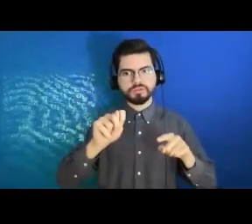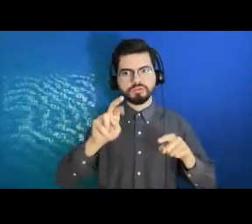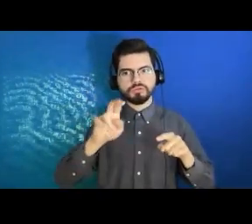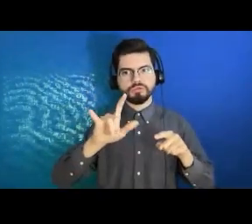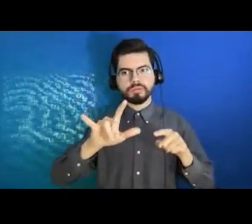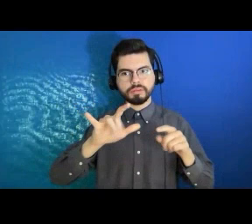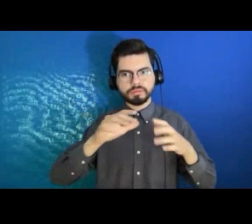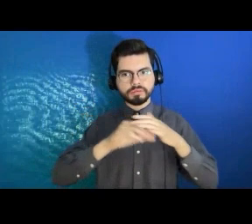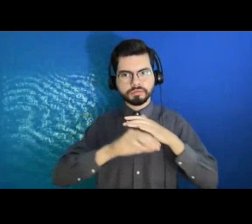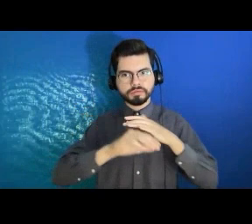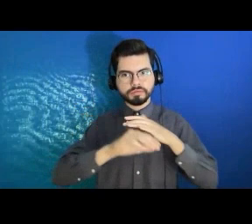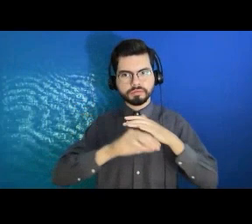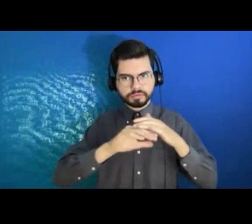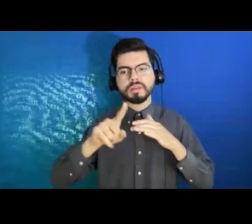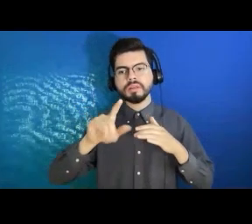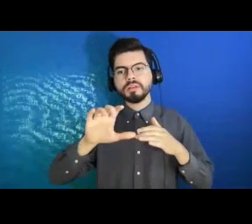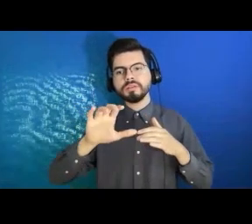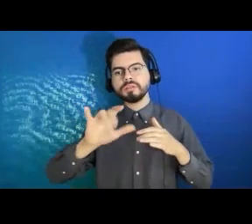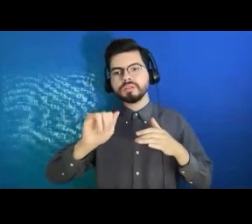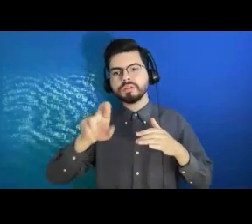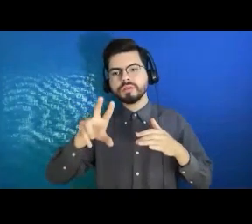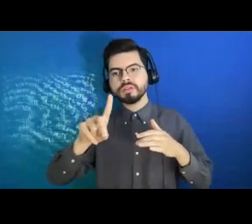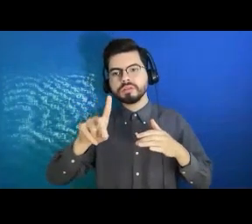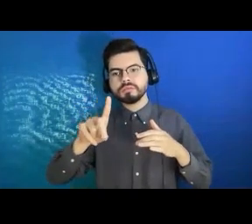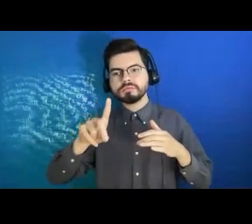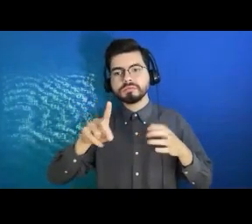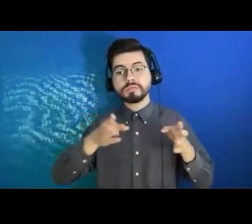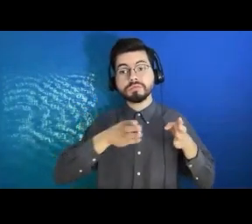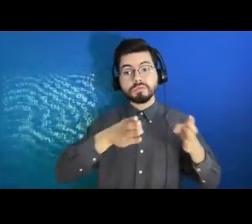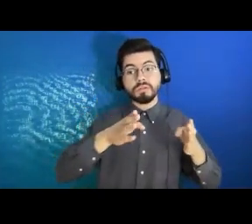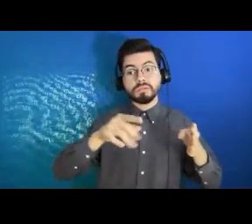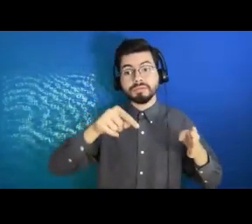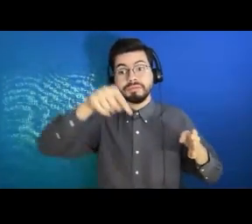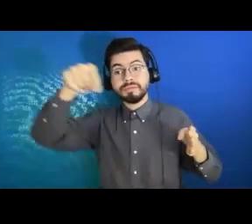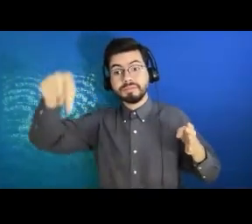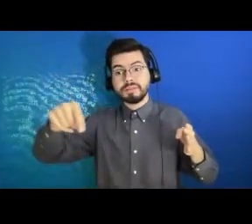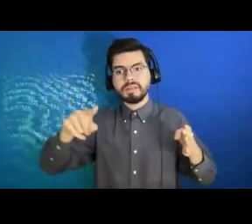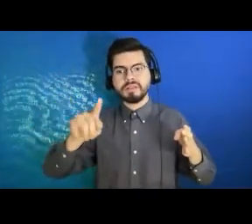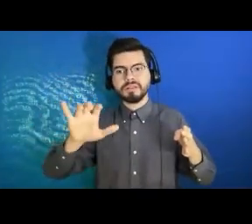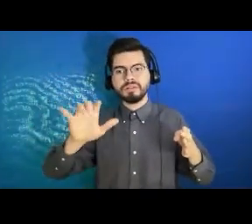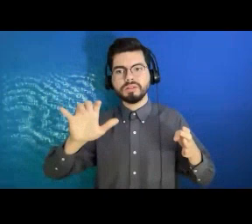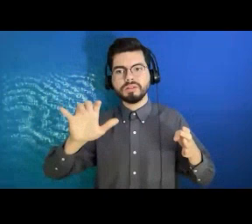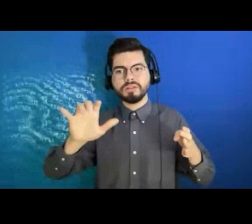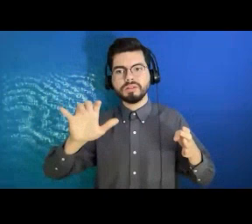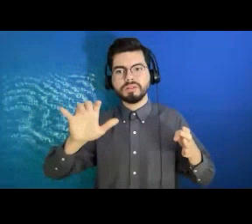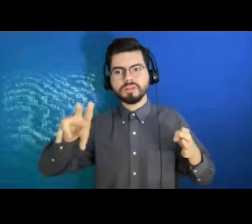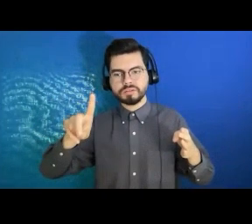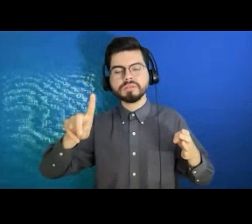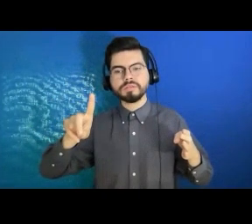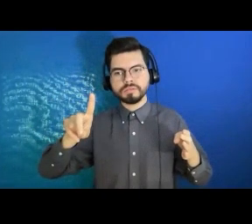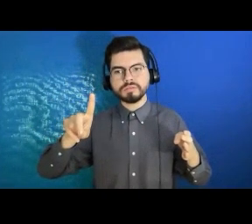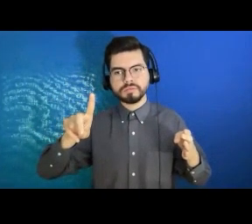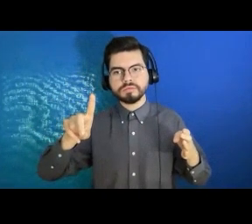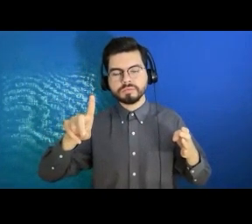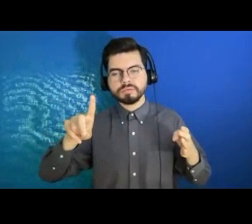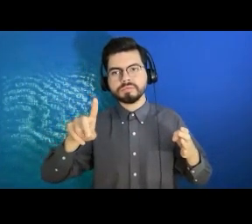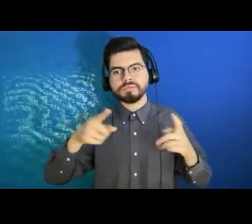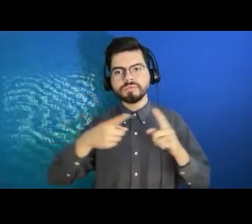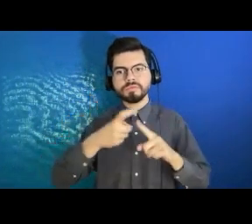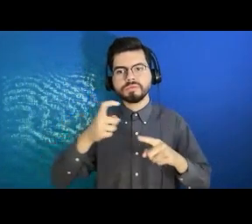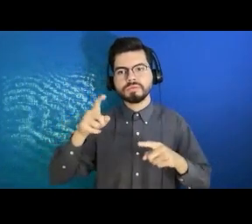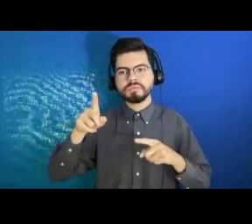yards offset from the road where the closure is, and then we'll have the other side coming in from Mary Mountain